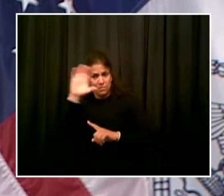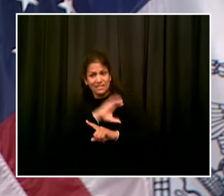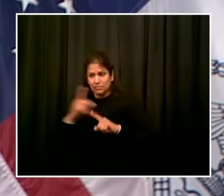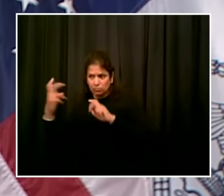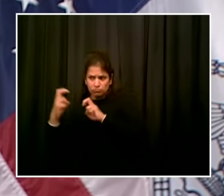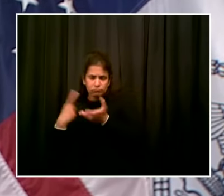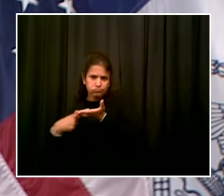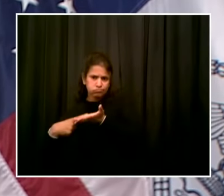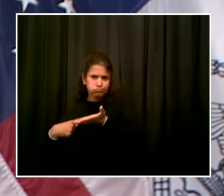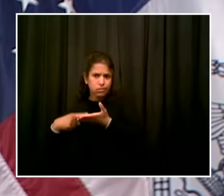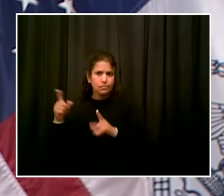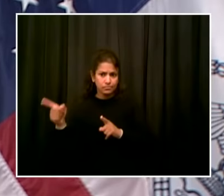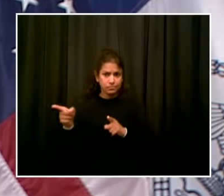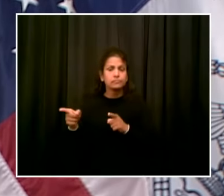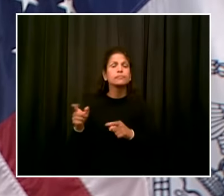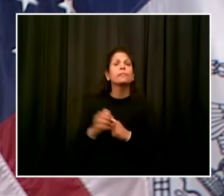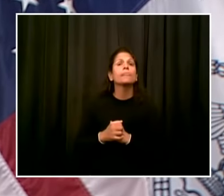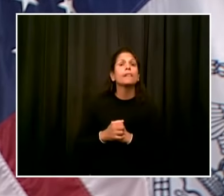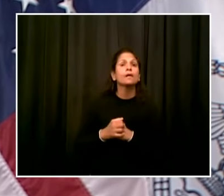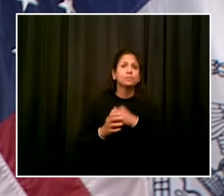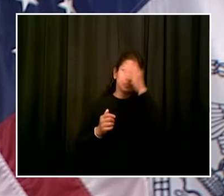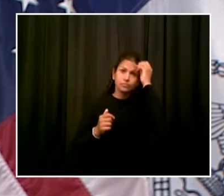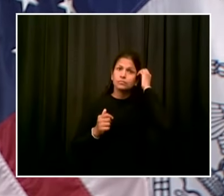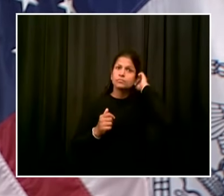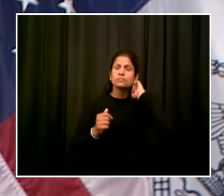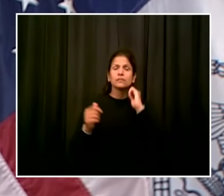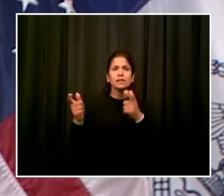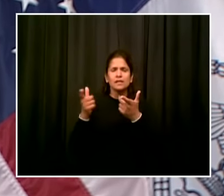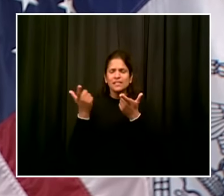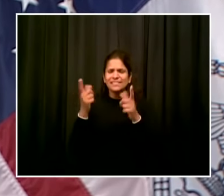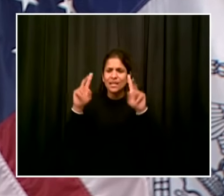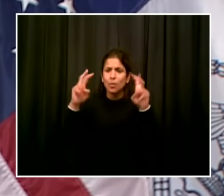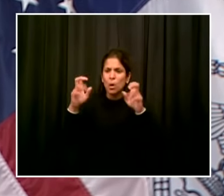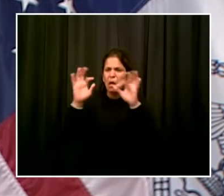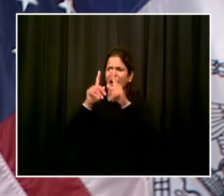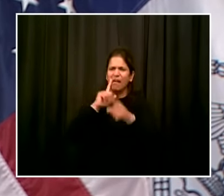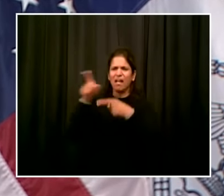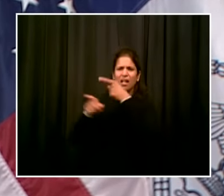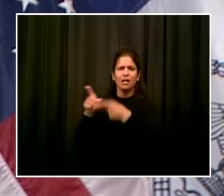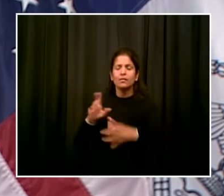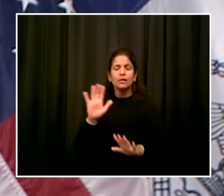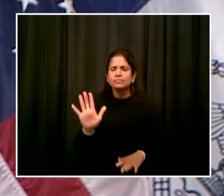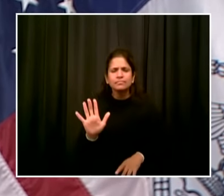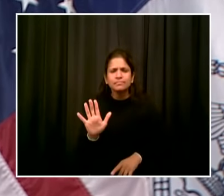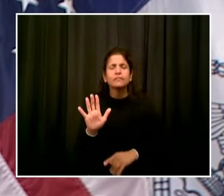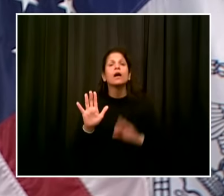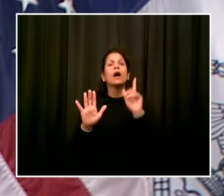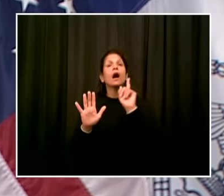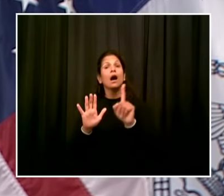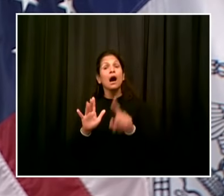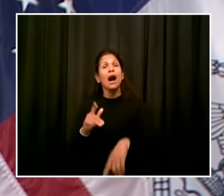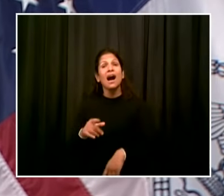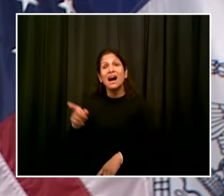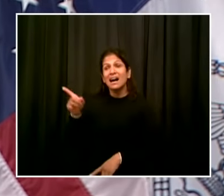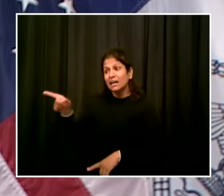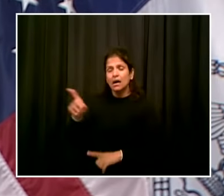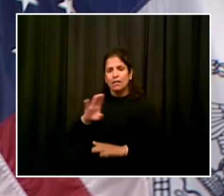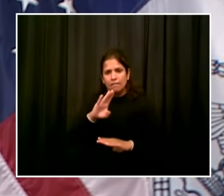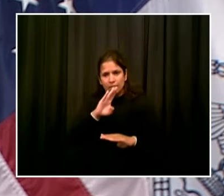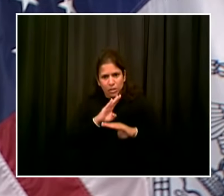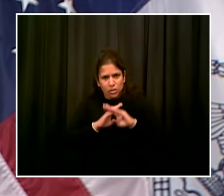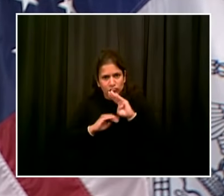think it's helpful. I think we just need to understand there's a lot of frustrations out there. I do understand the frustrations. He and I have talked about it, and I've understood it was